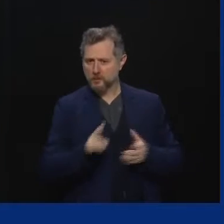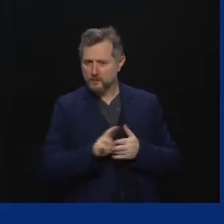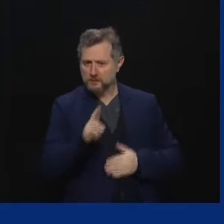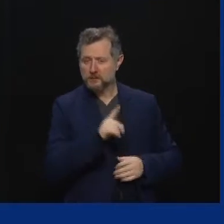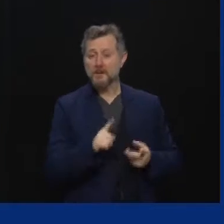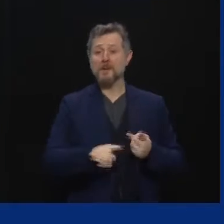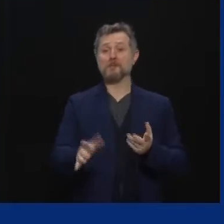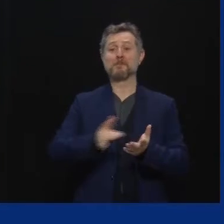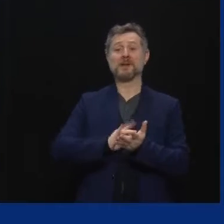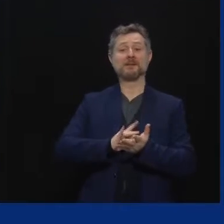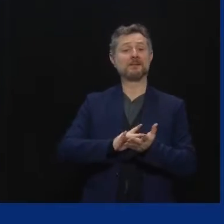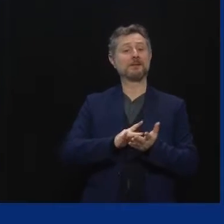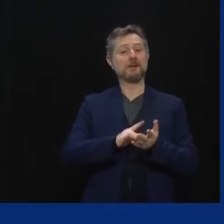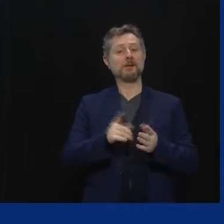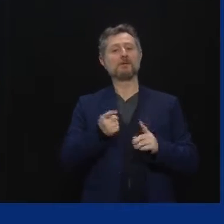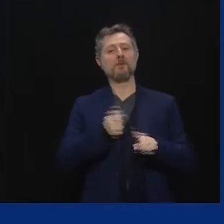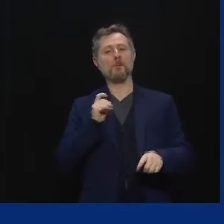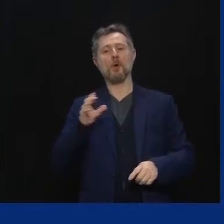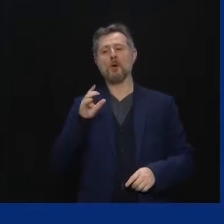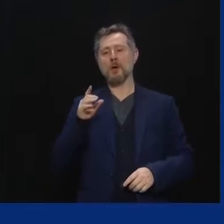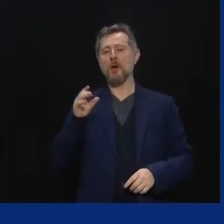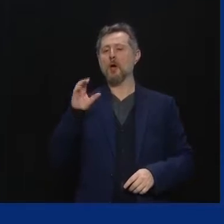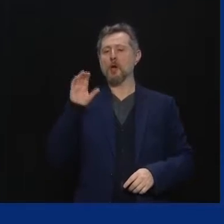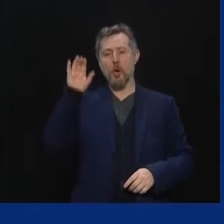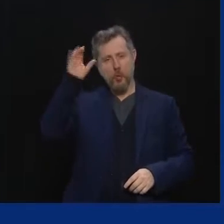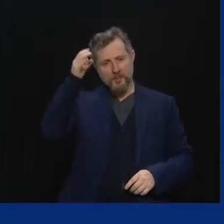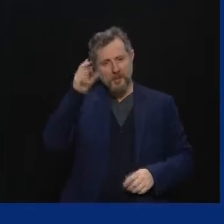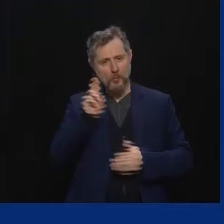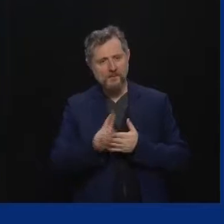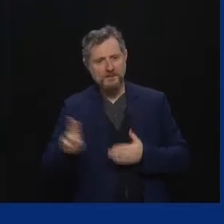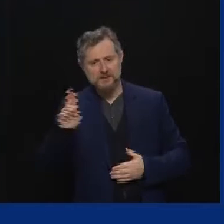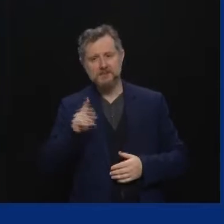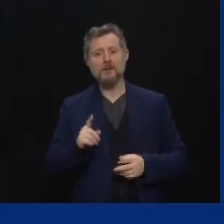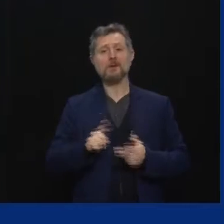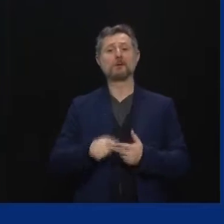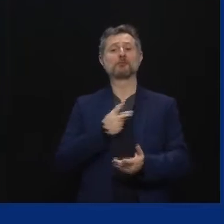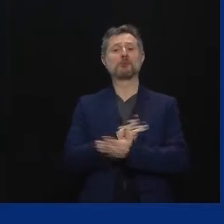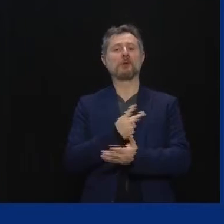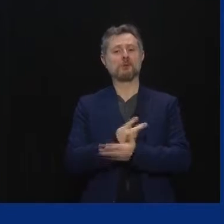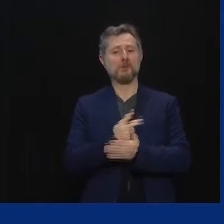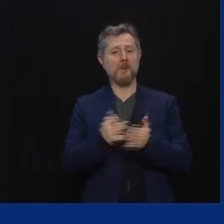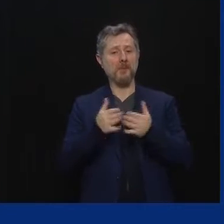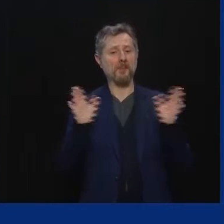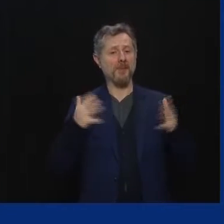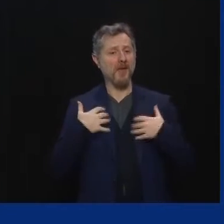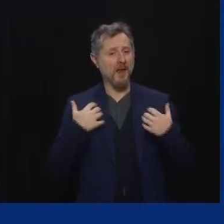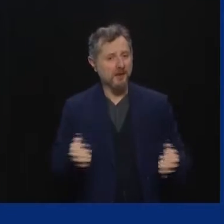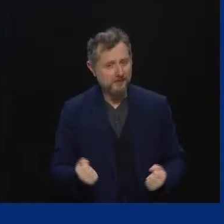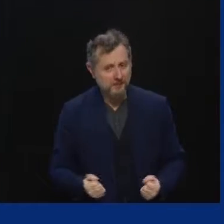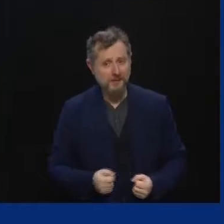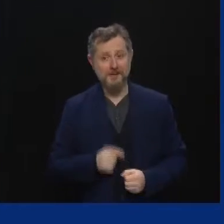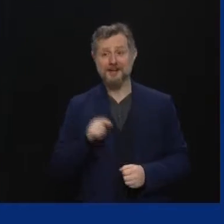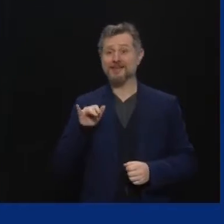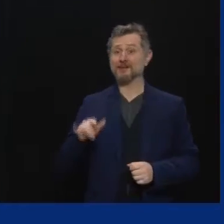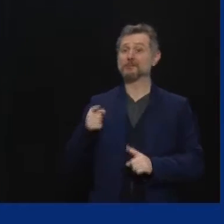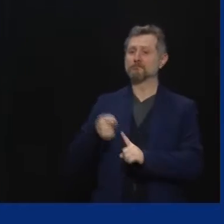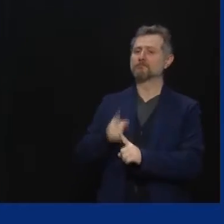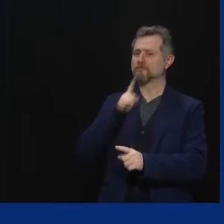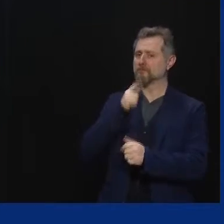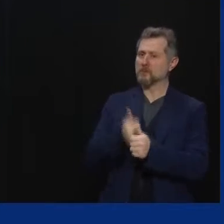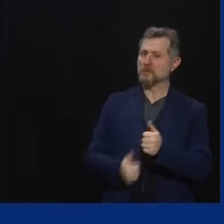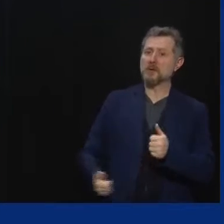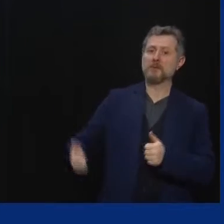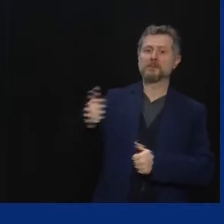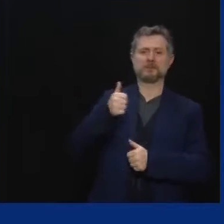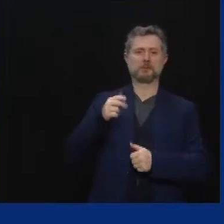University, master's in public health from the University of Washington, and she served as the commissioner in New York City the Commissioner